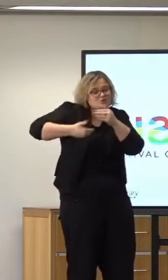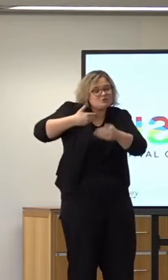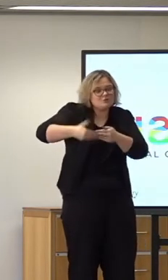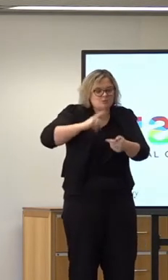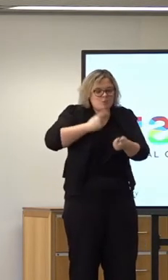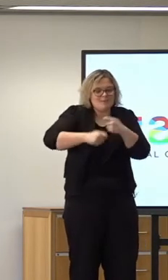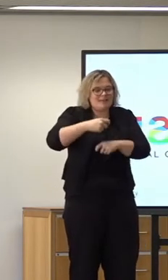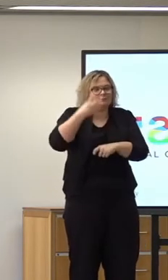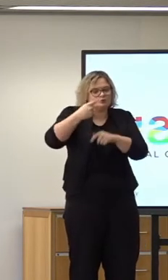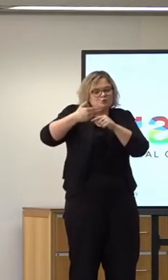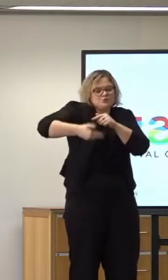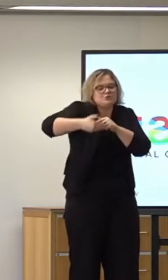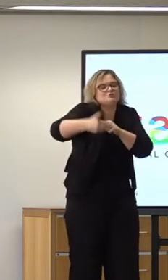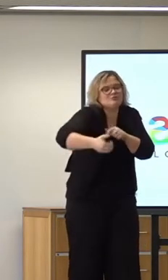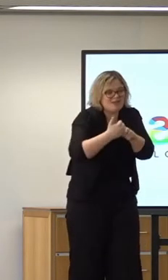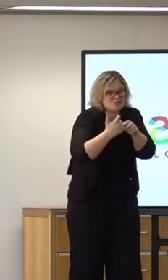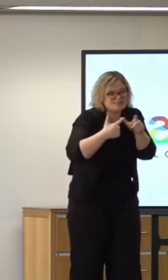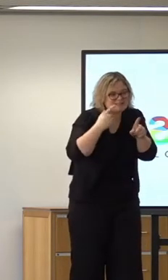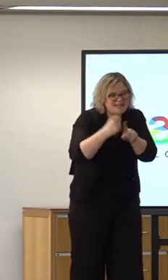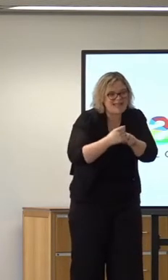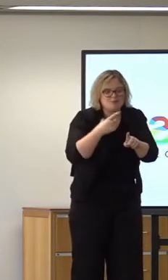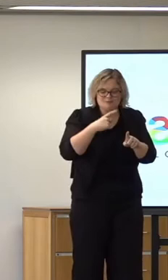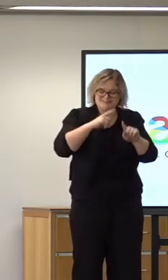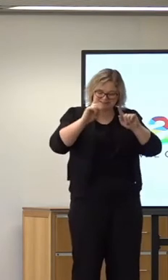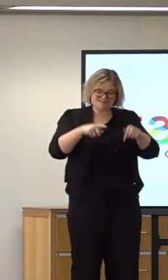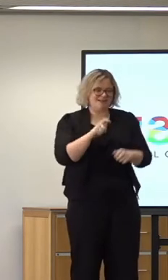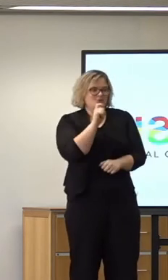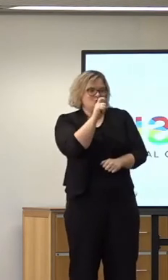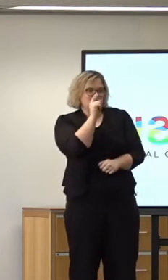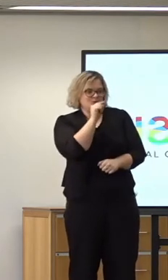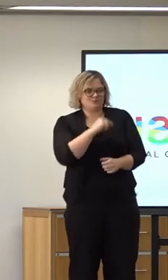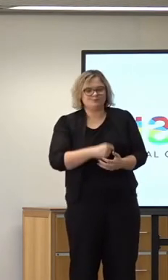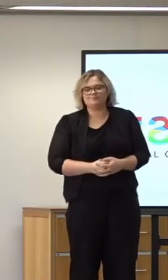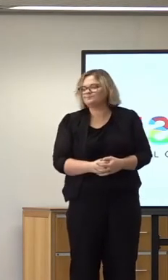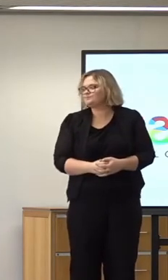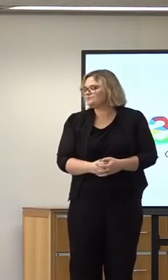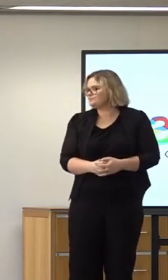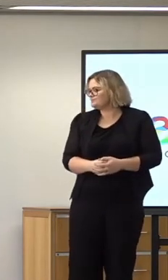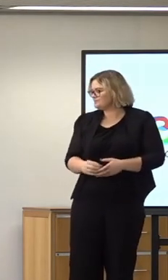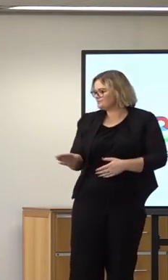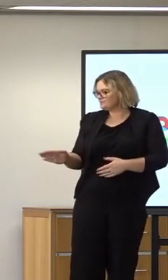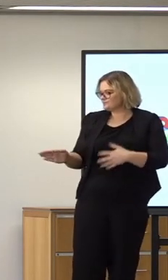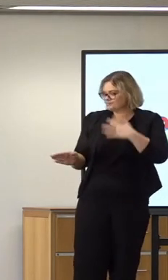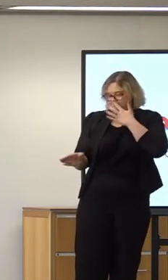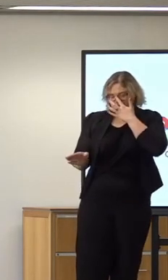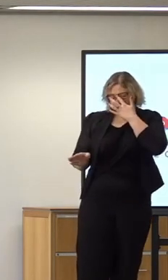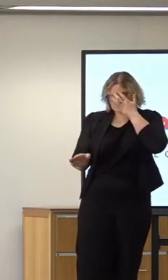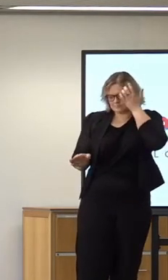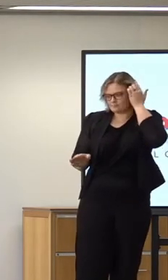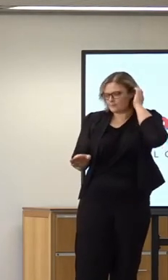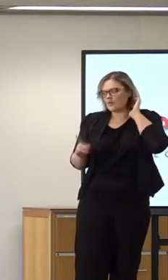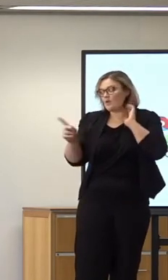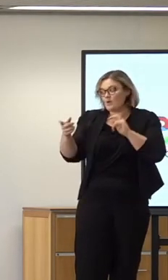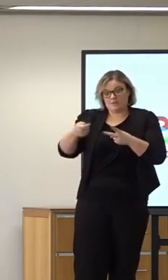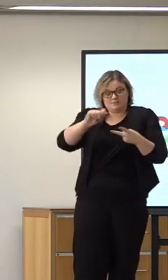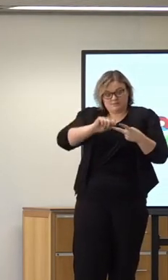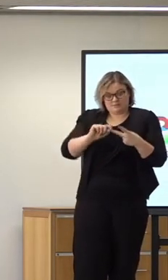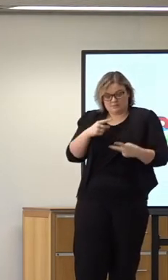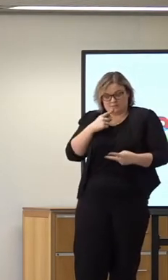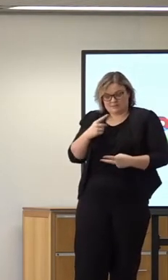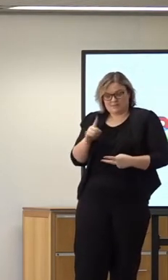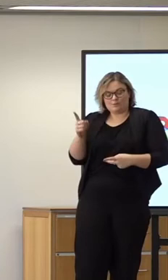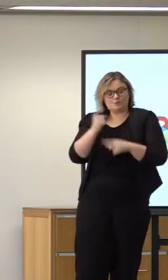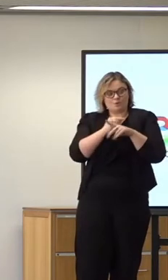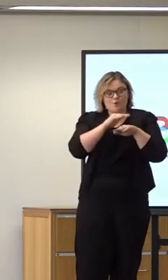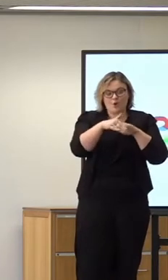generations, which we need to start as soon as we can. And I guess, yeah, sorry. Oh, no, I just leading on from that, something we're talking a lot about at the